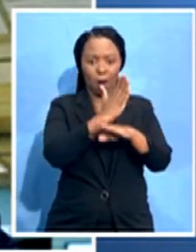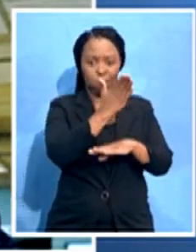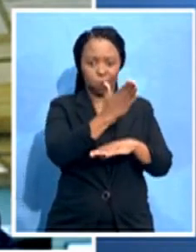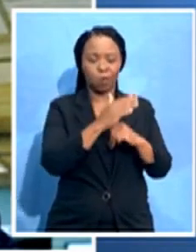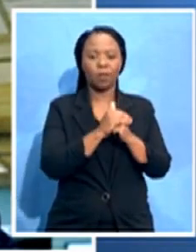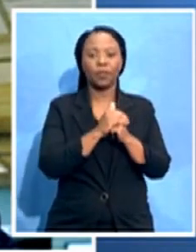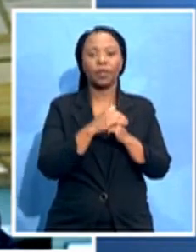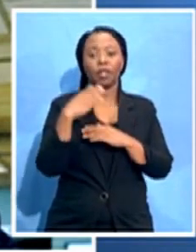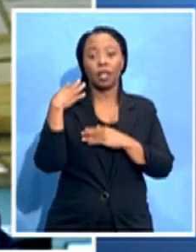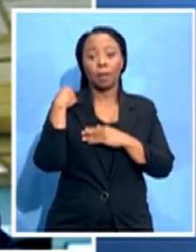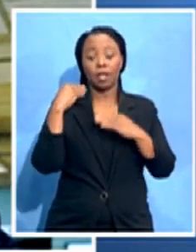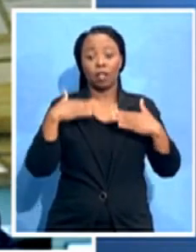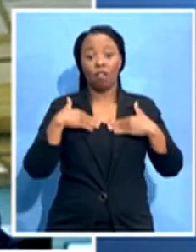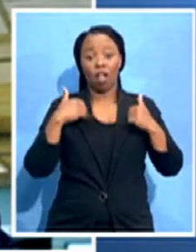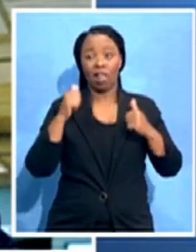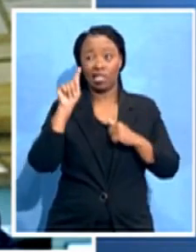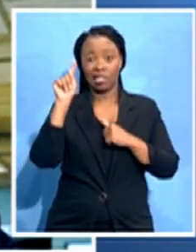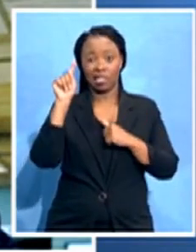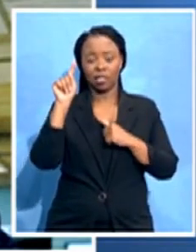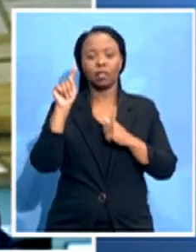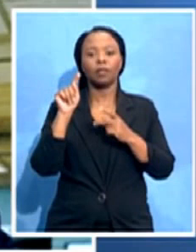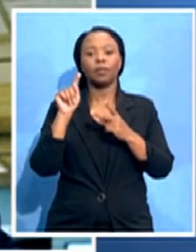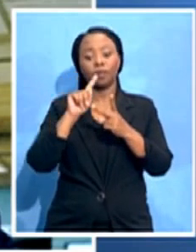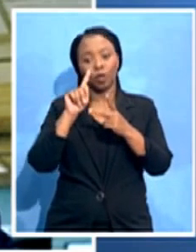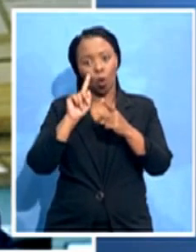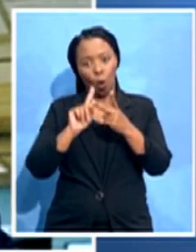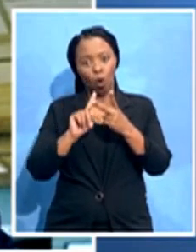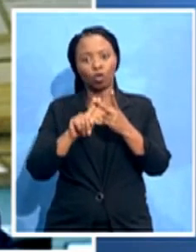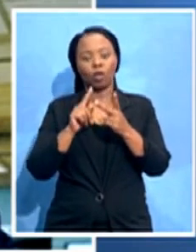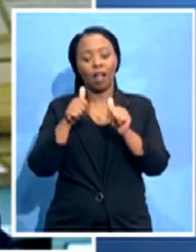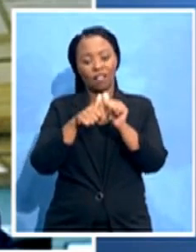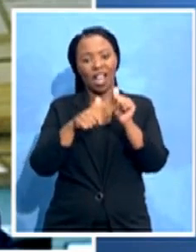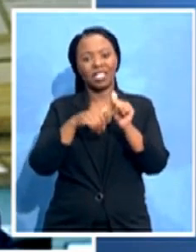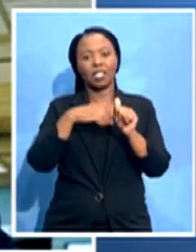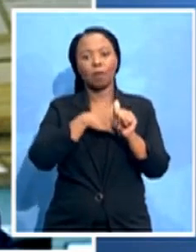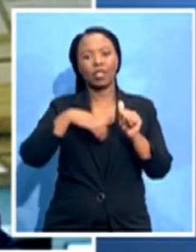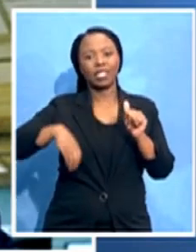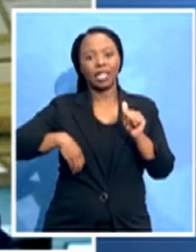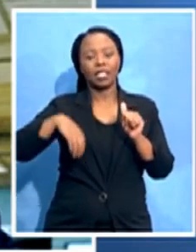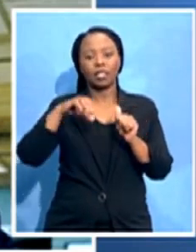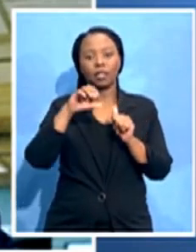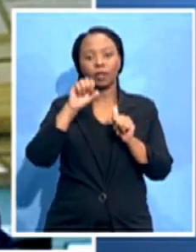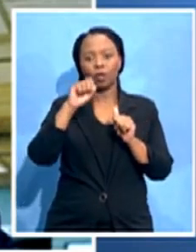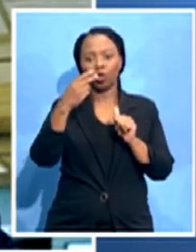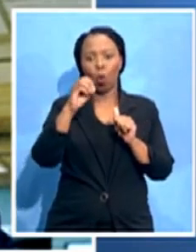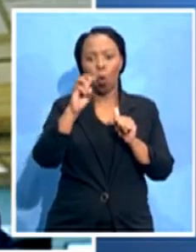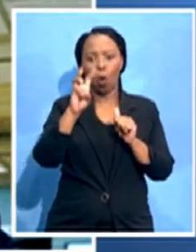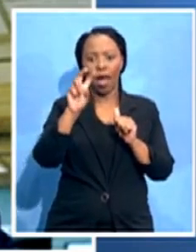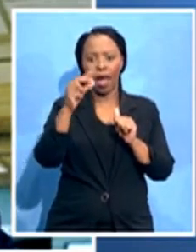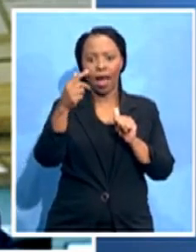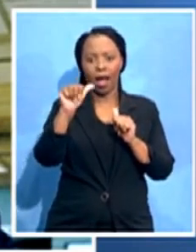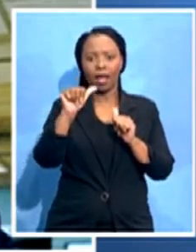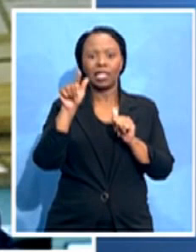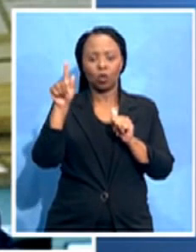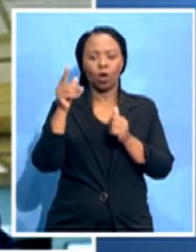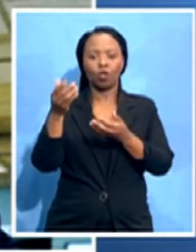also the Vice President in Zimbabwe, Constantino Chiwenga, will receive the consignment. SABC will be there, of course,